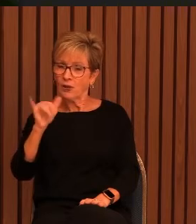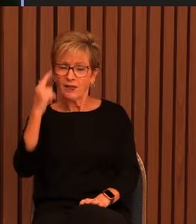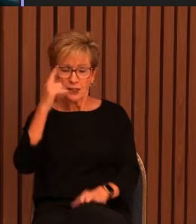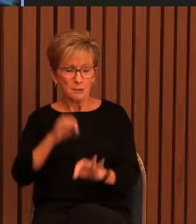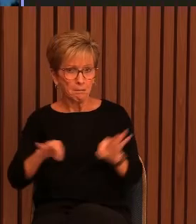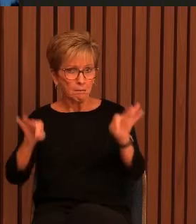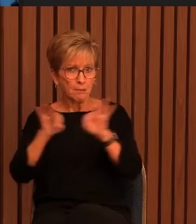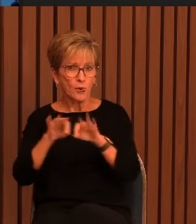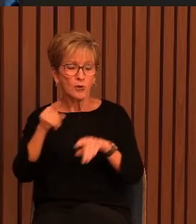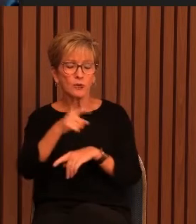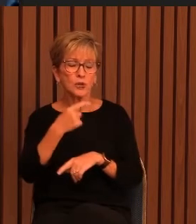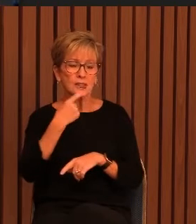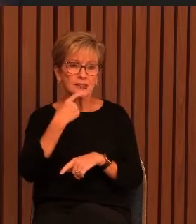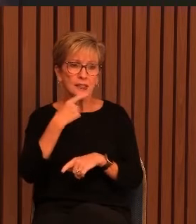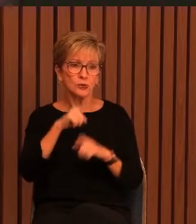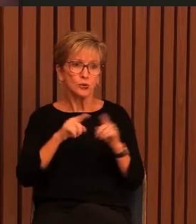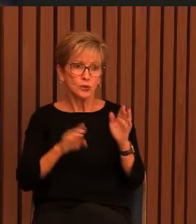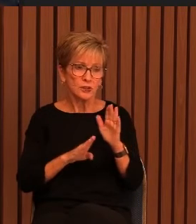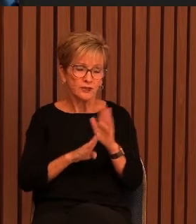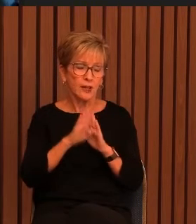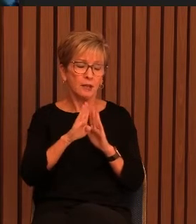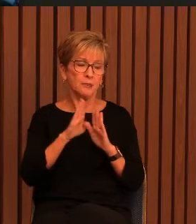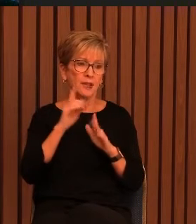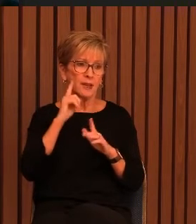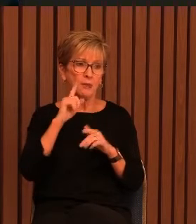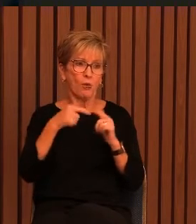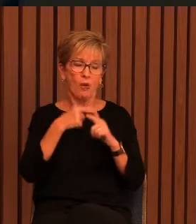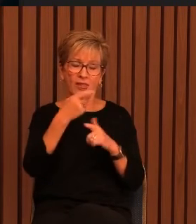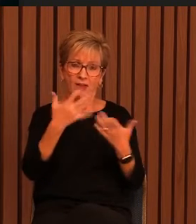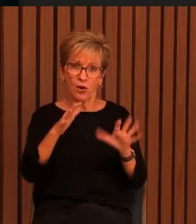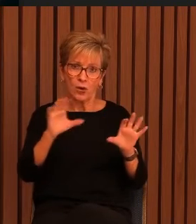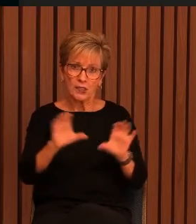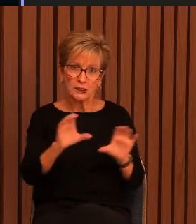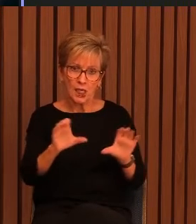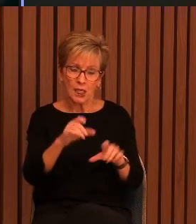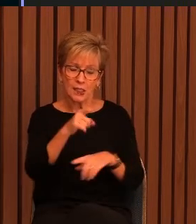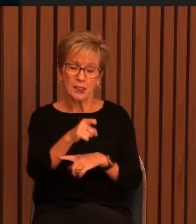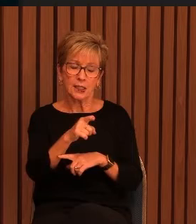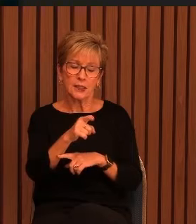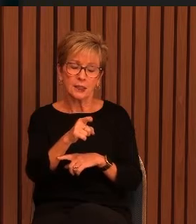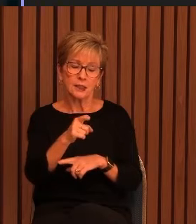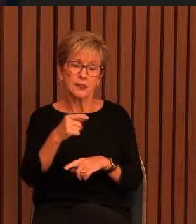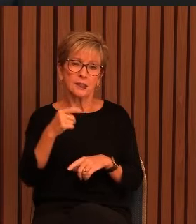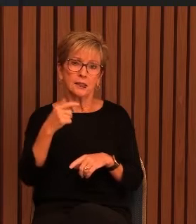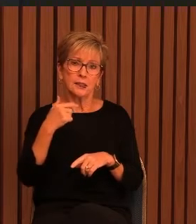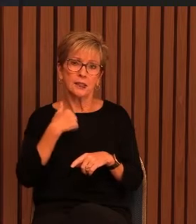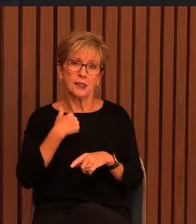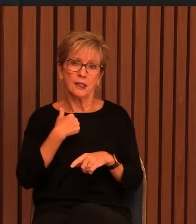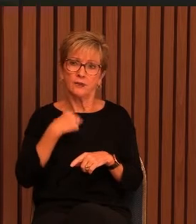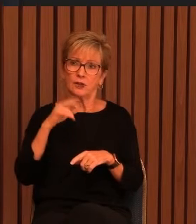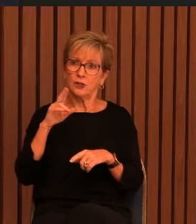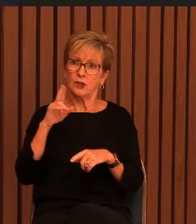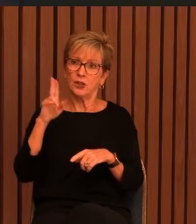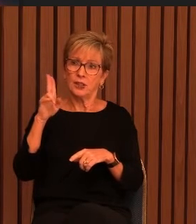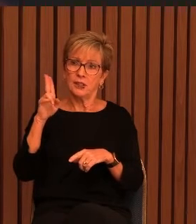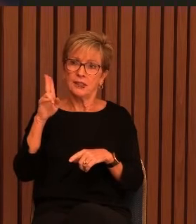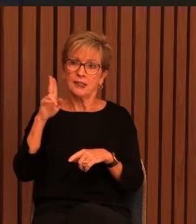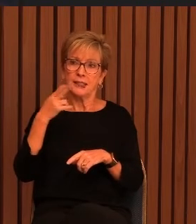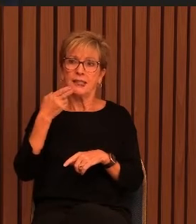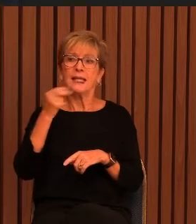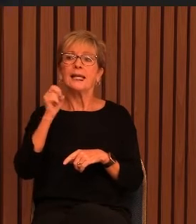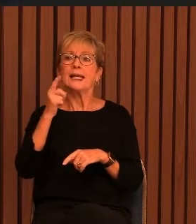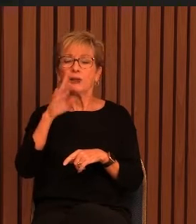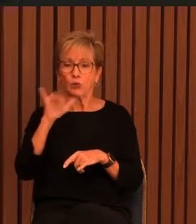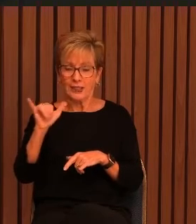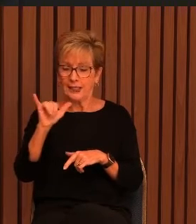said, to go with what they have done as well. My fellow Henry County, Wendell Berry,